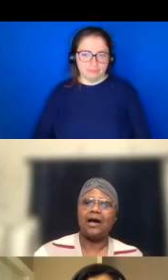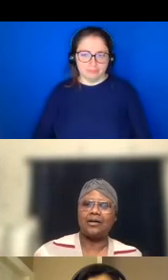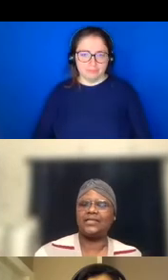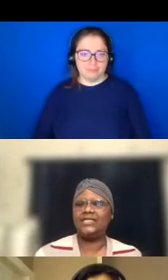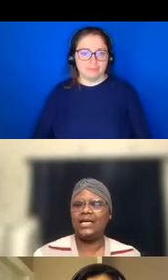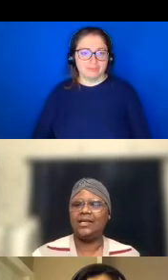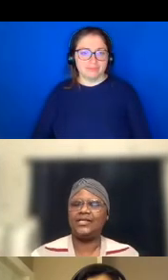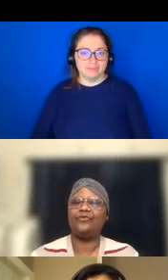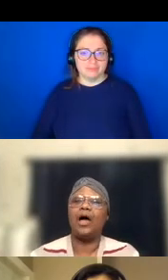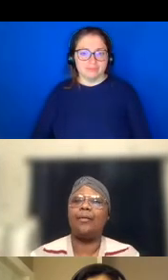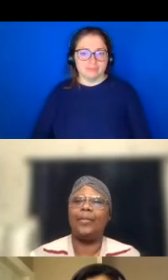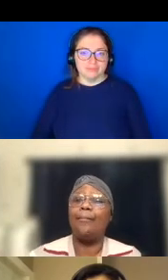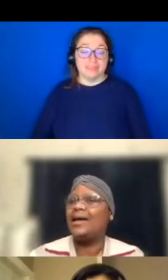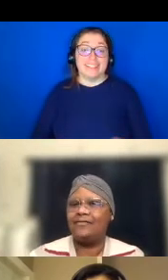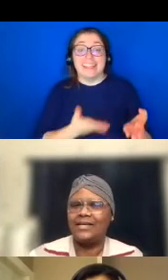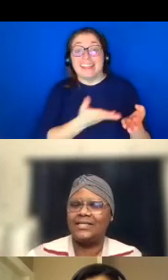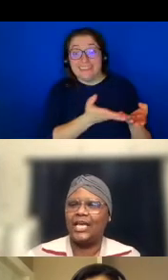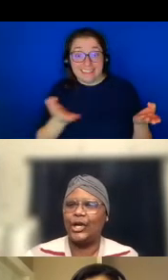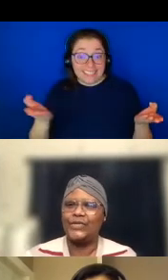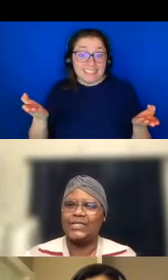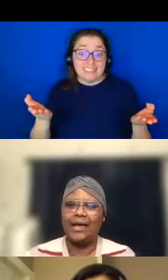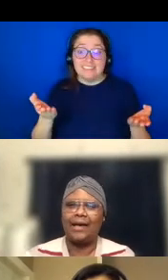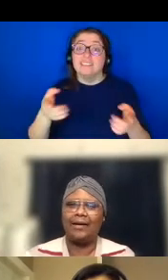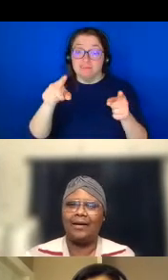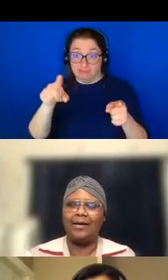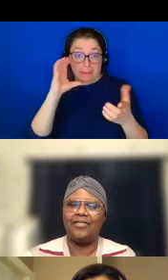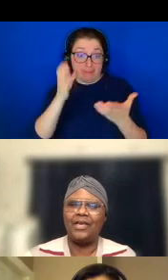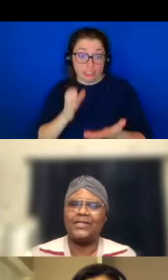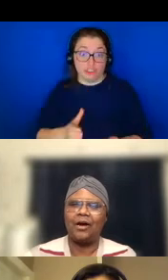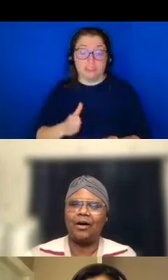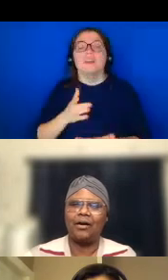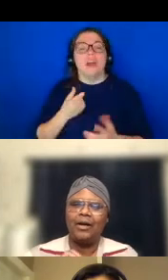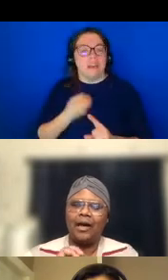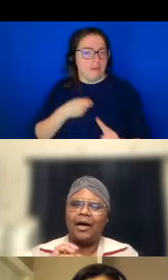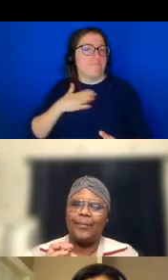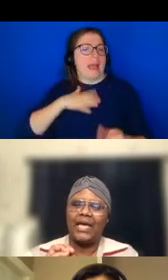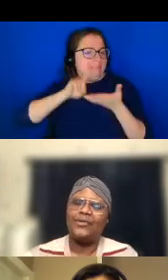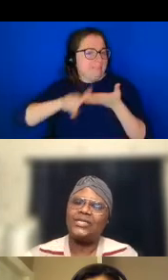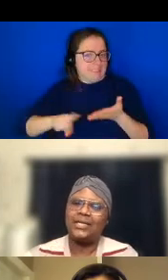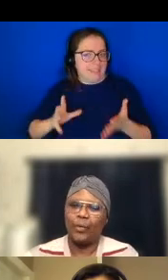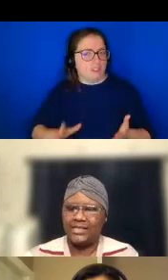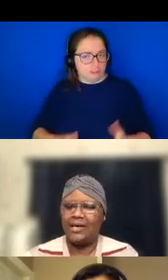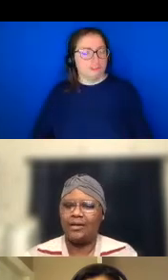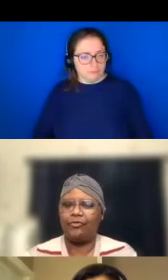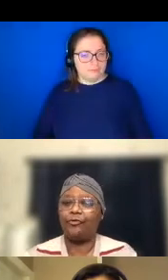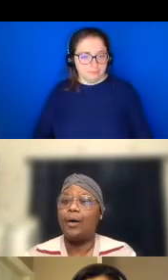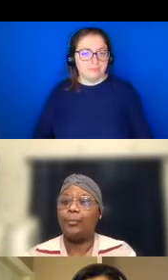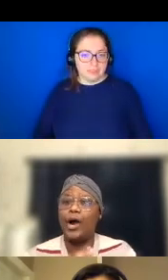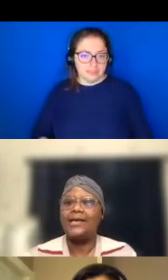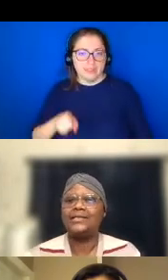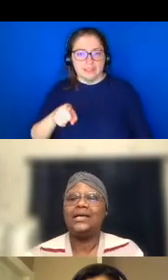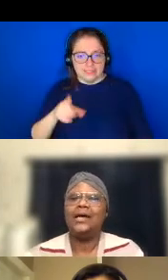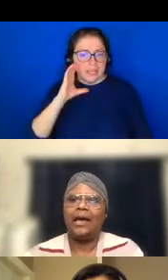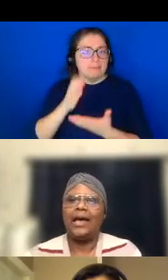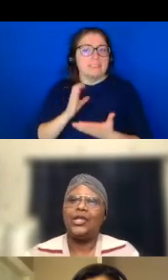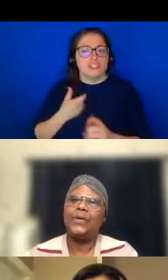These are some scenes from my investigators, and these are images that were taken from